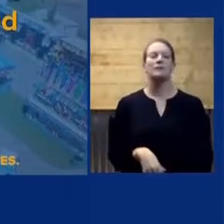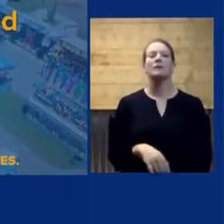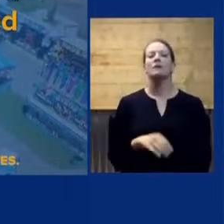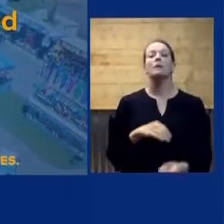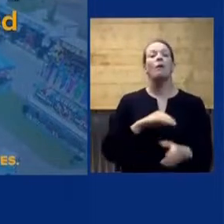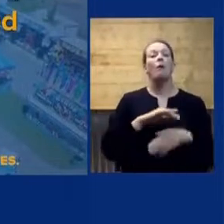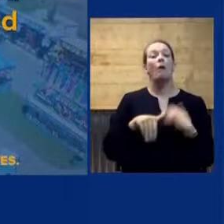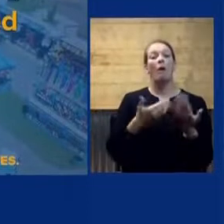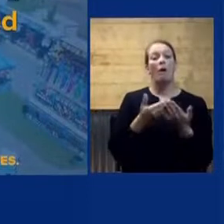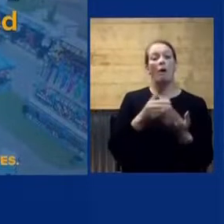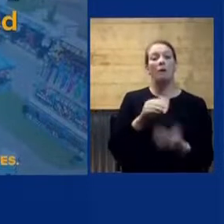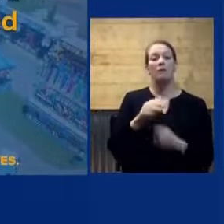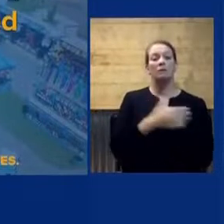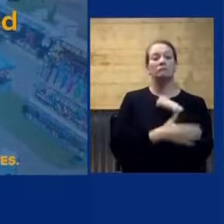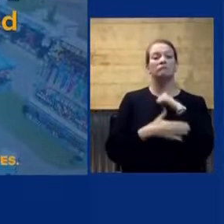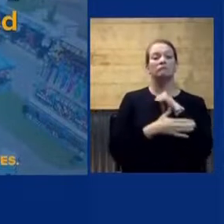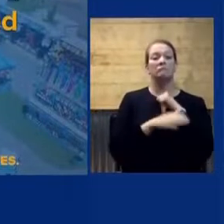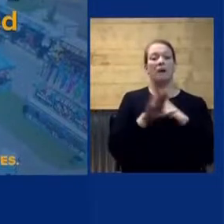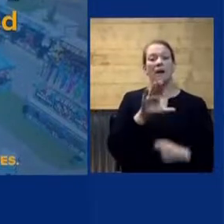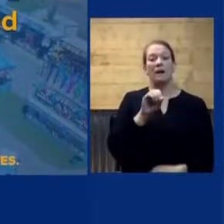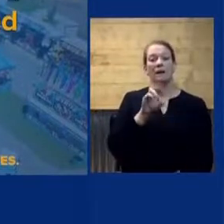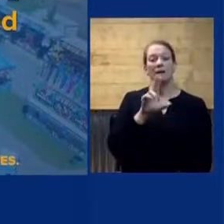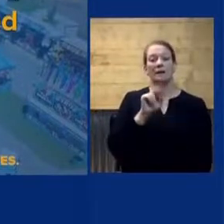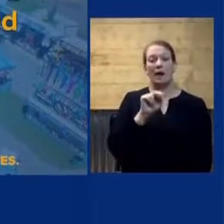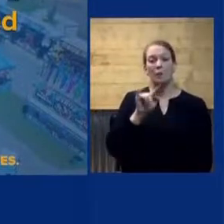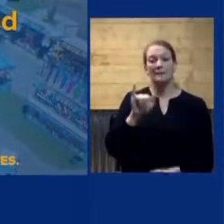canceled. We canceled the state fair,